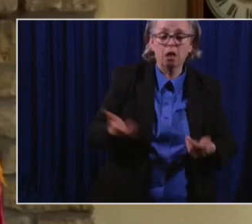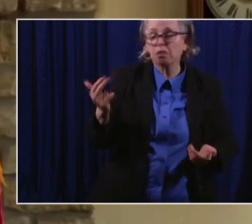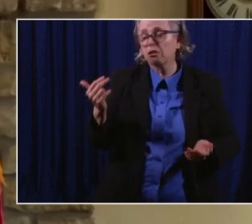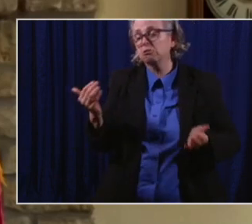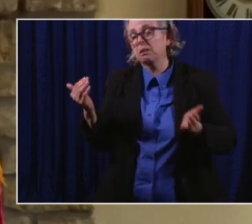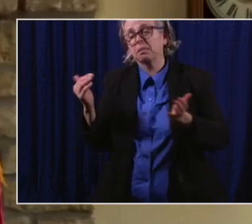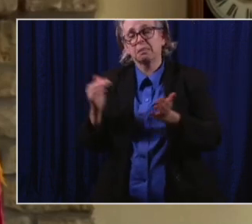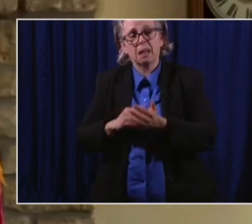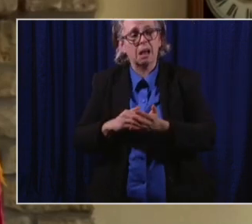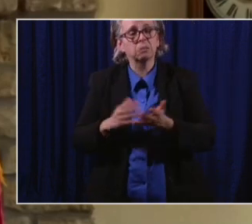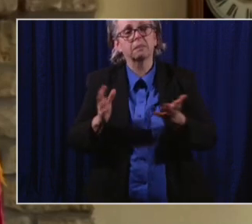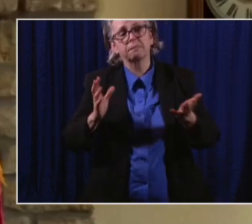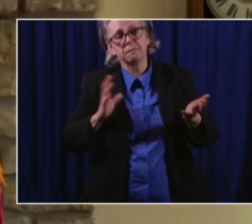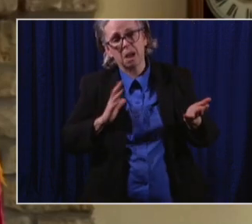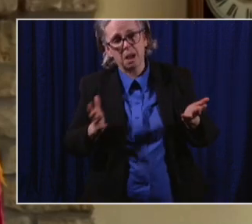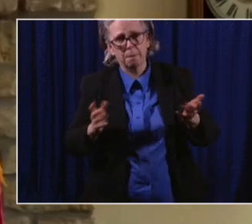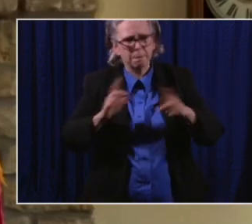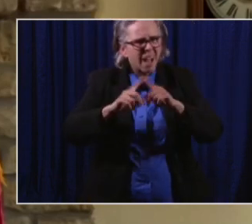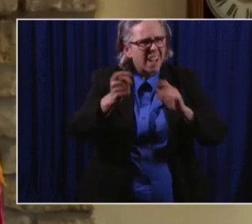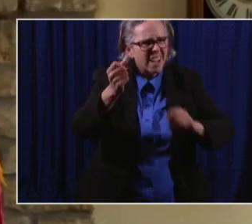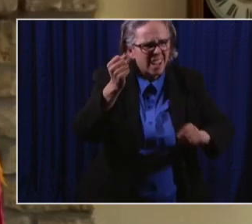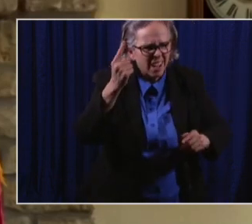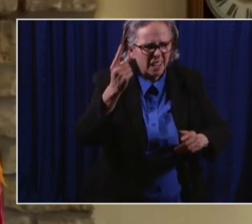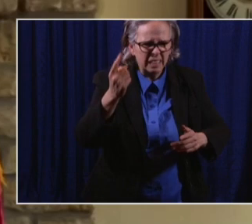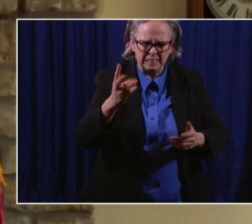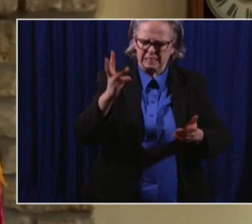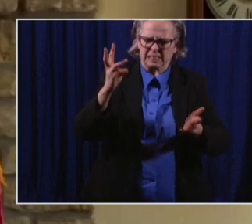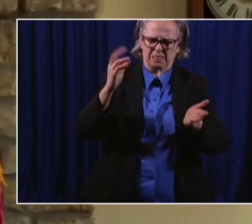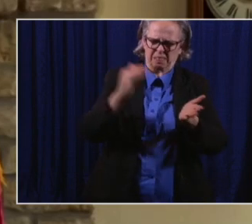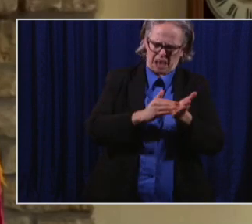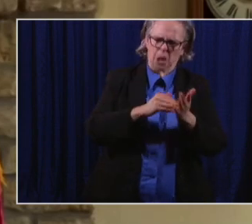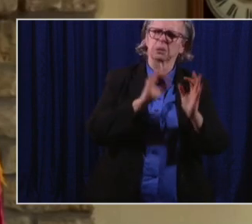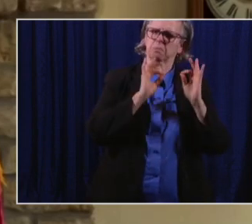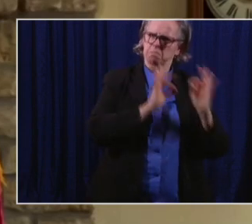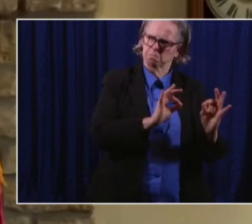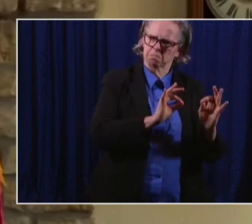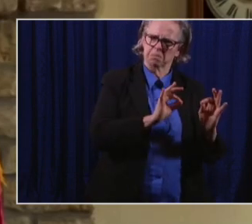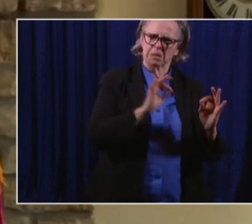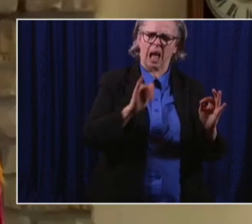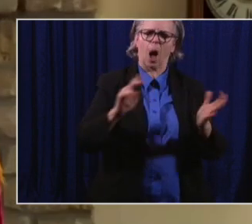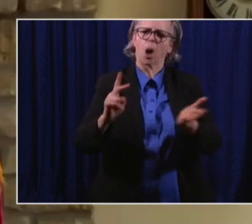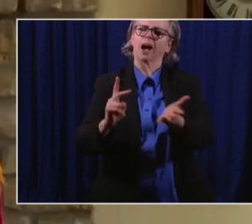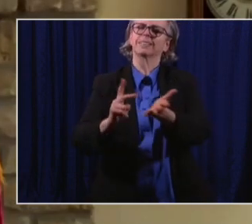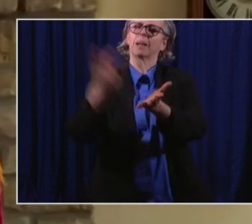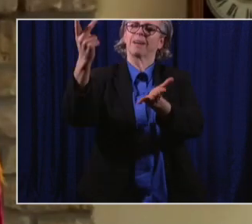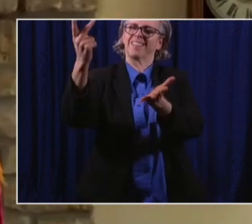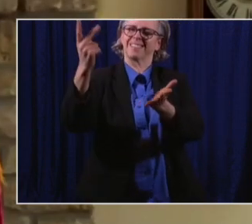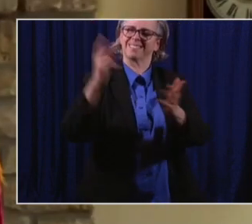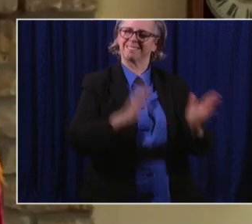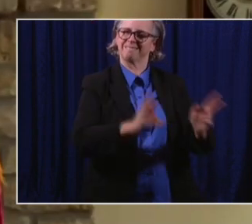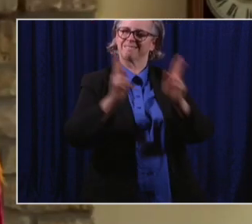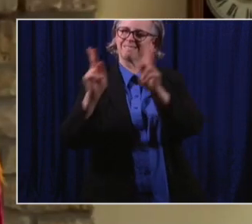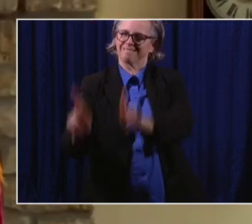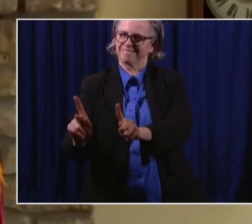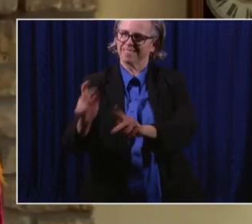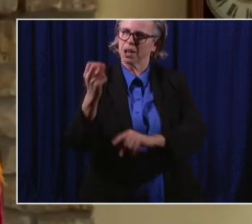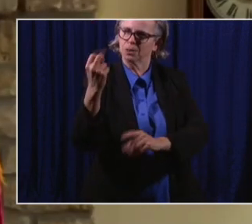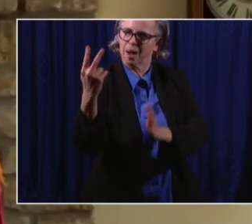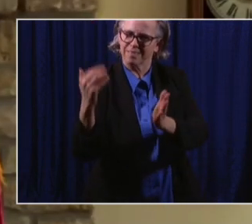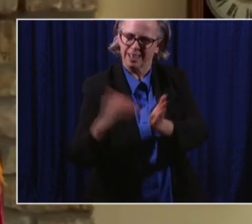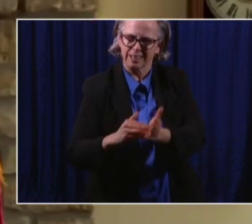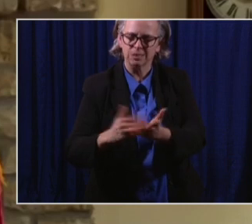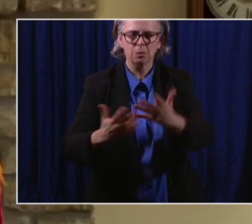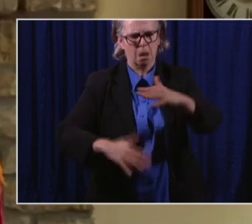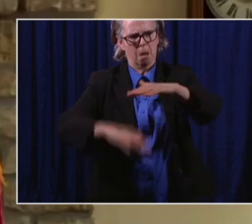felt very comfortable with that, feel comfortable at doubling it. That's probably about as far as we're going